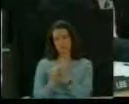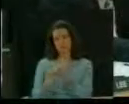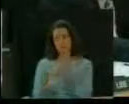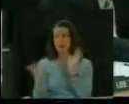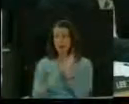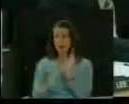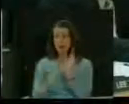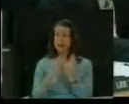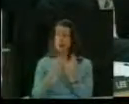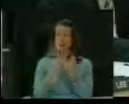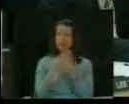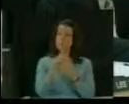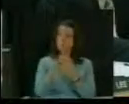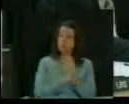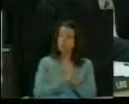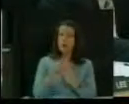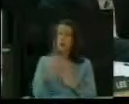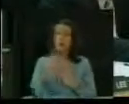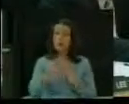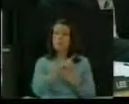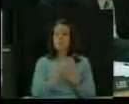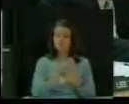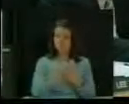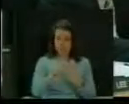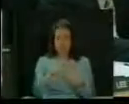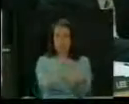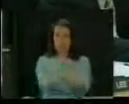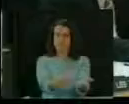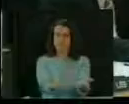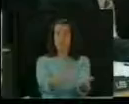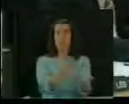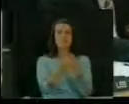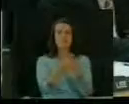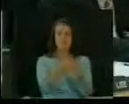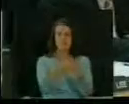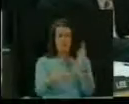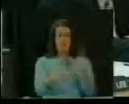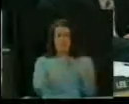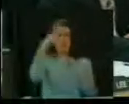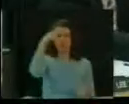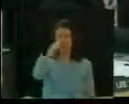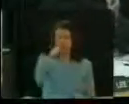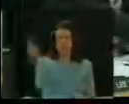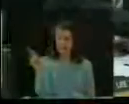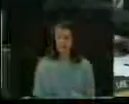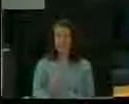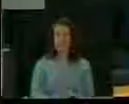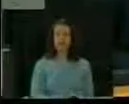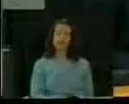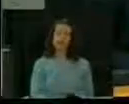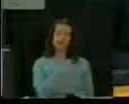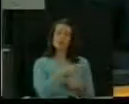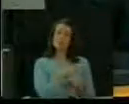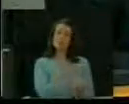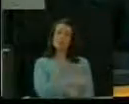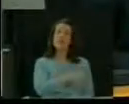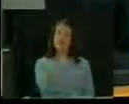again, you know, if it's good policy or bad policy, it needs to be discussed regardless of what anybody thinks. Well, and you made